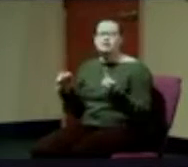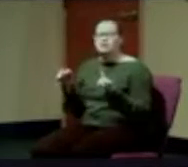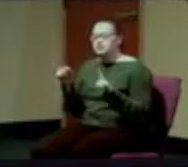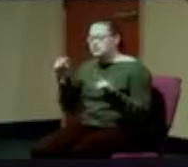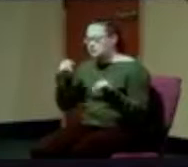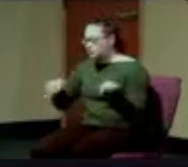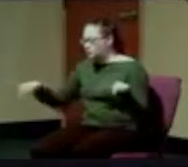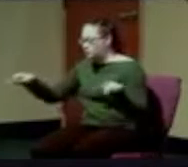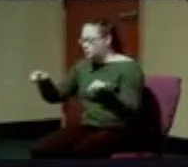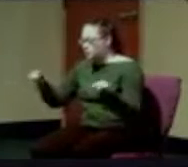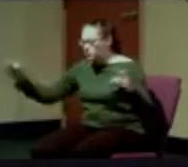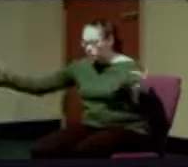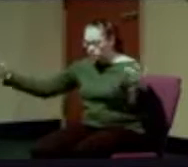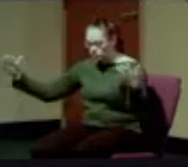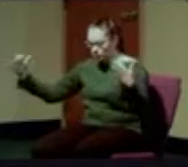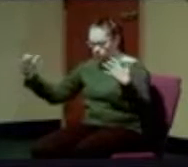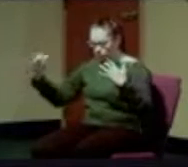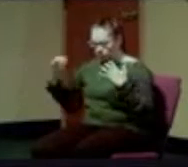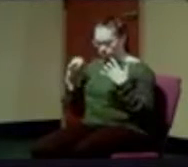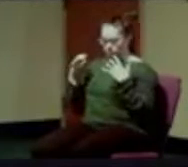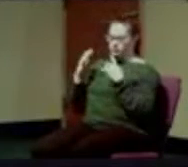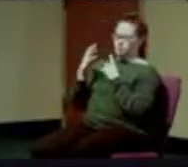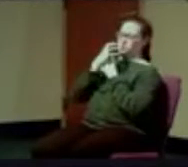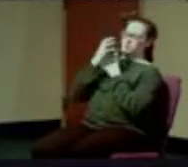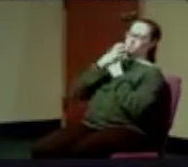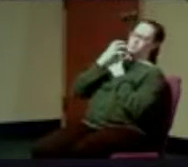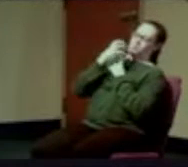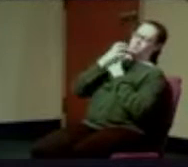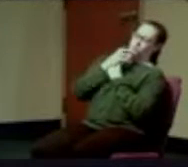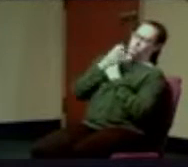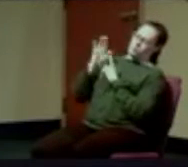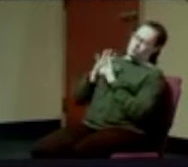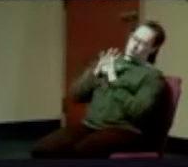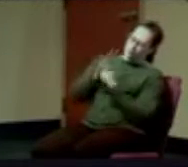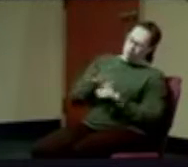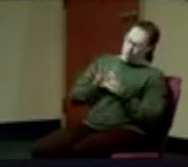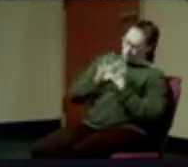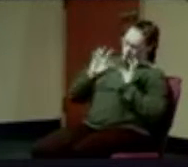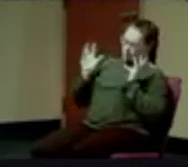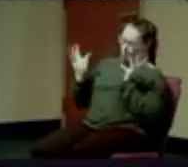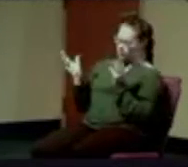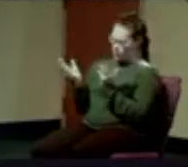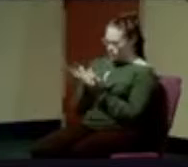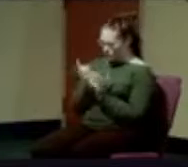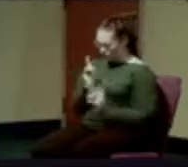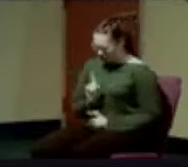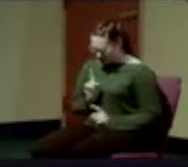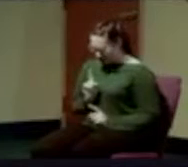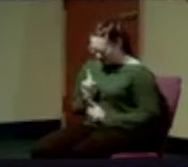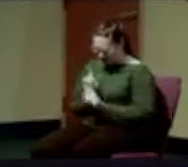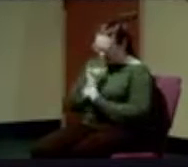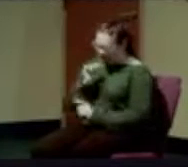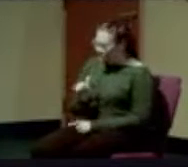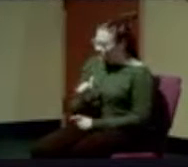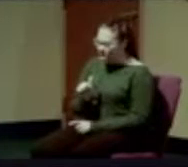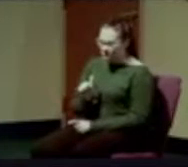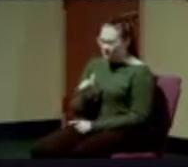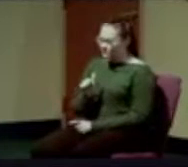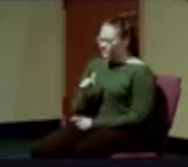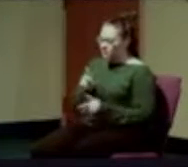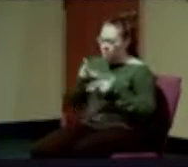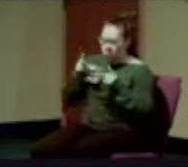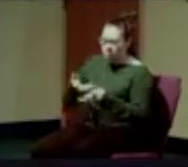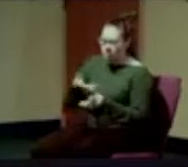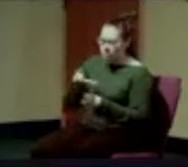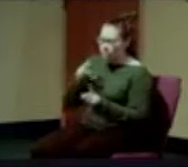you and encircle you and hem you in on every side. They will dash you to the ground, you and the children within your walls. They will not leave one stone on another because you